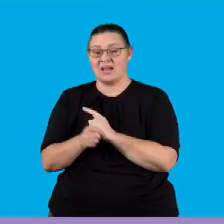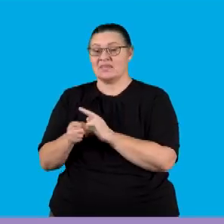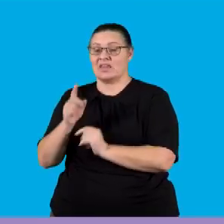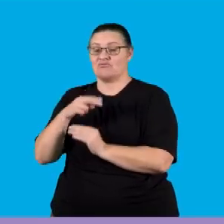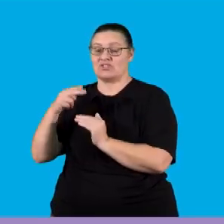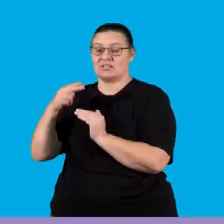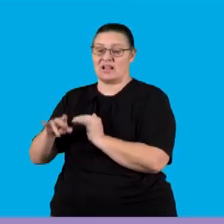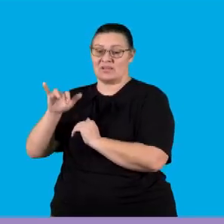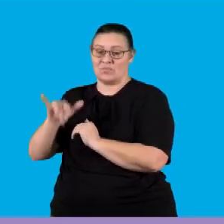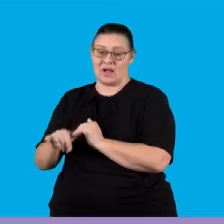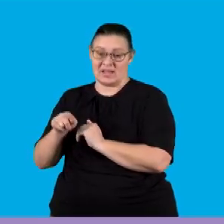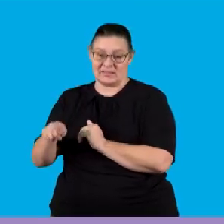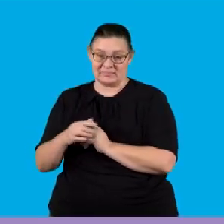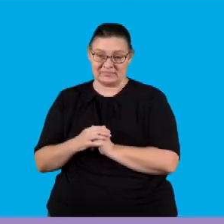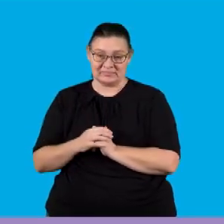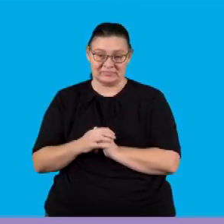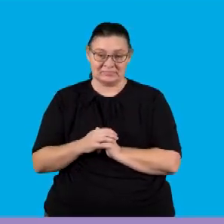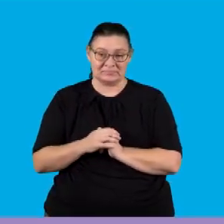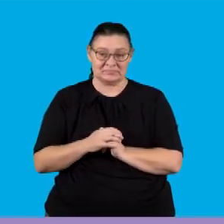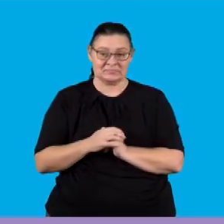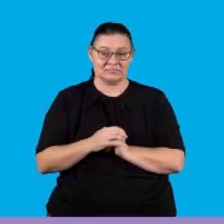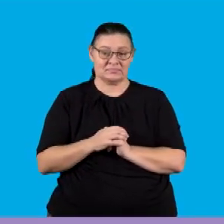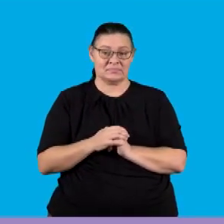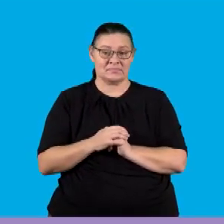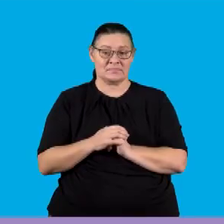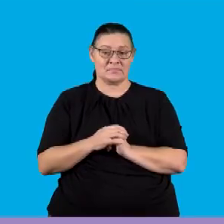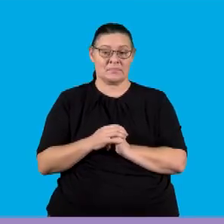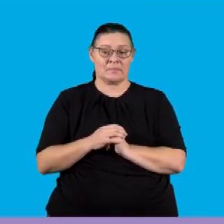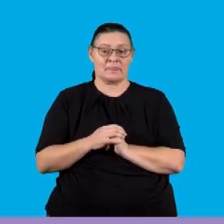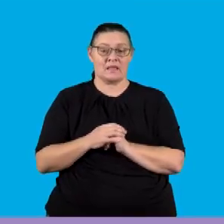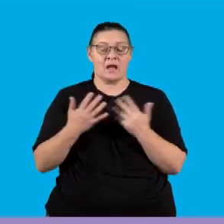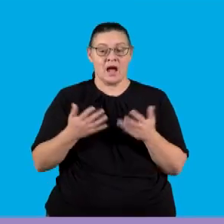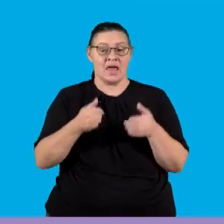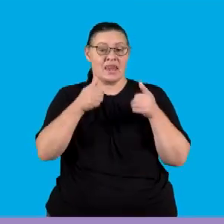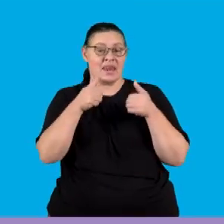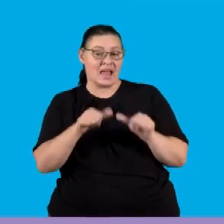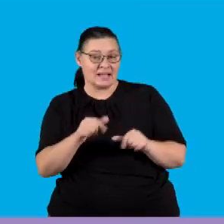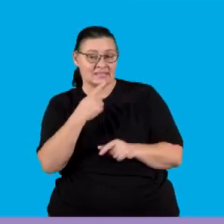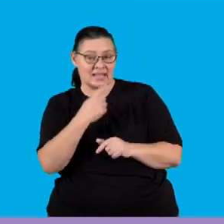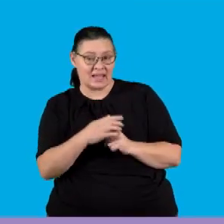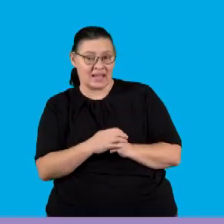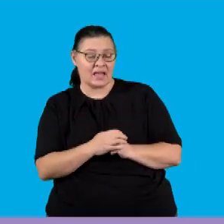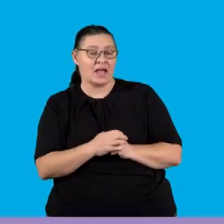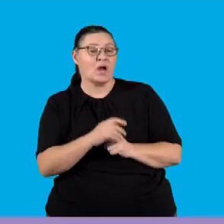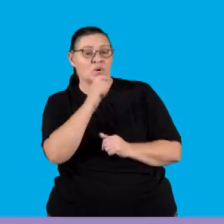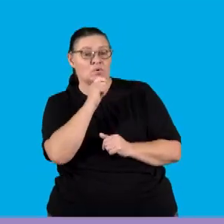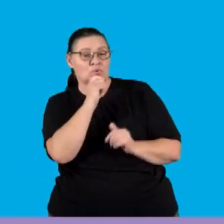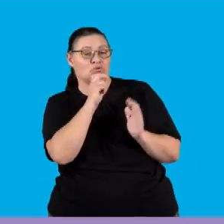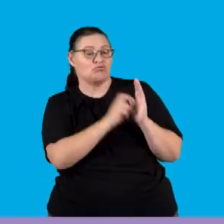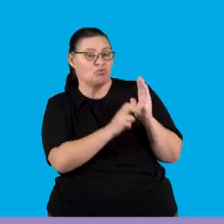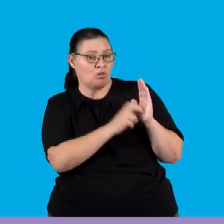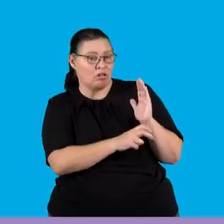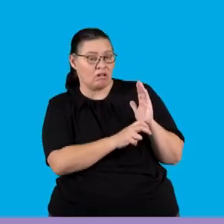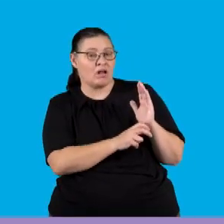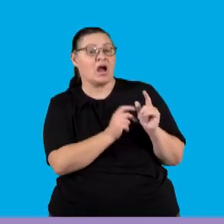the rule, and the result is the output values. The next one there says, use the